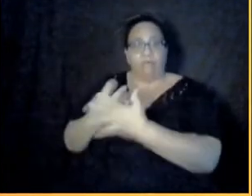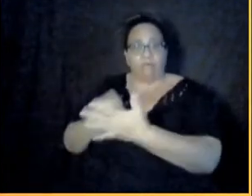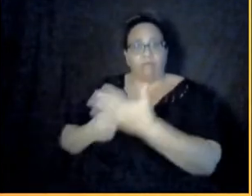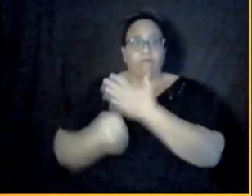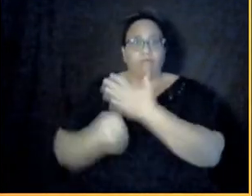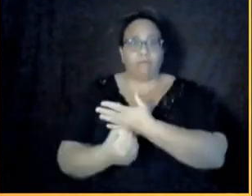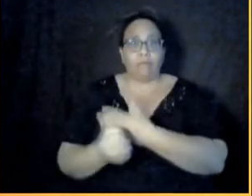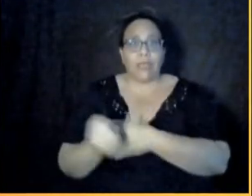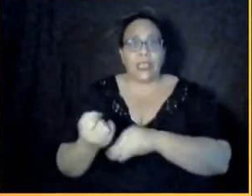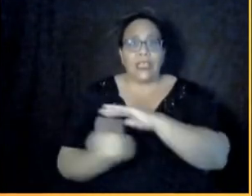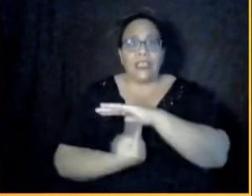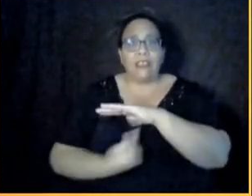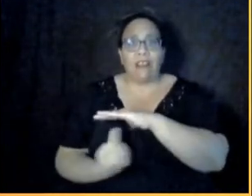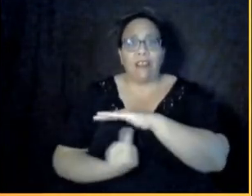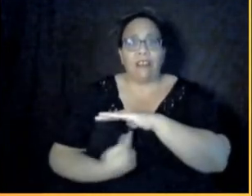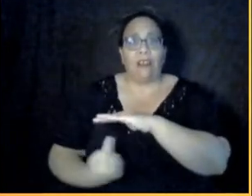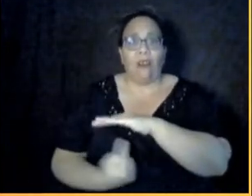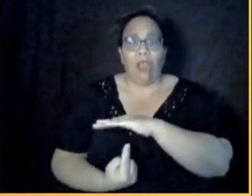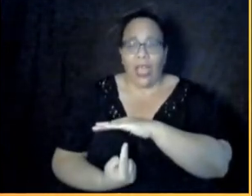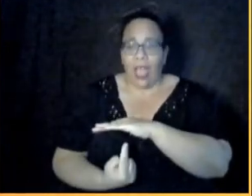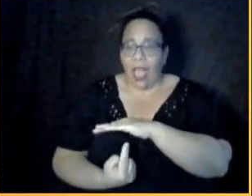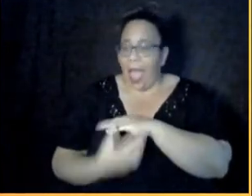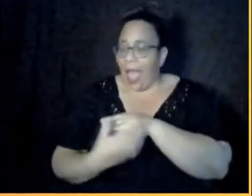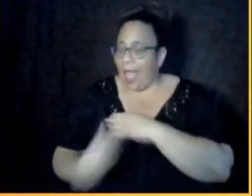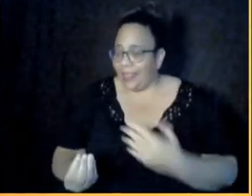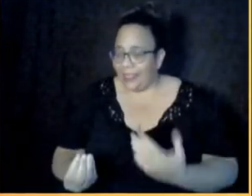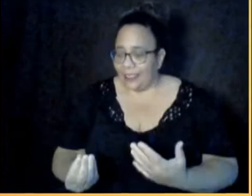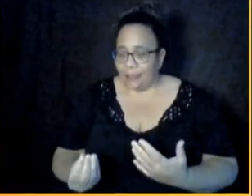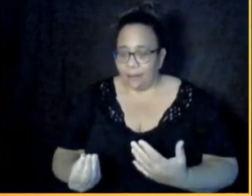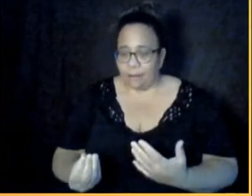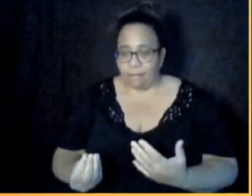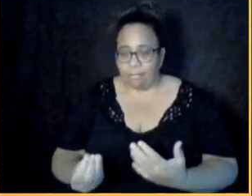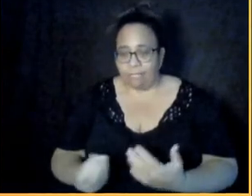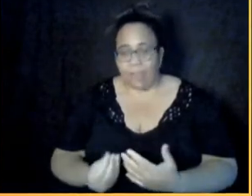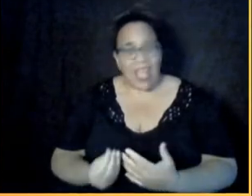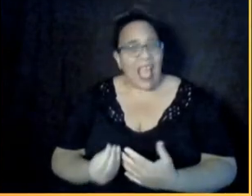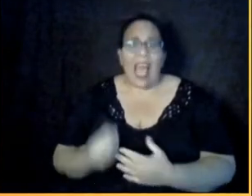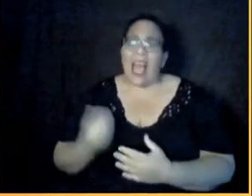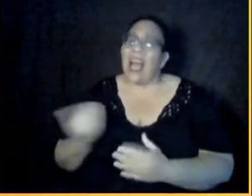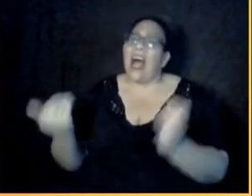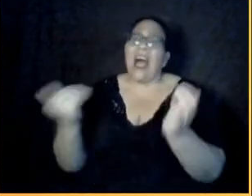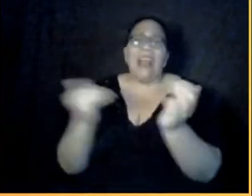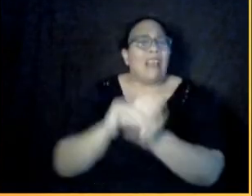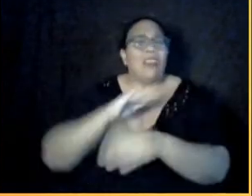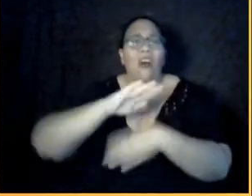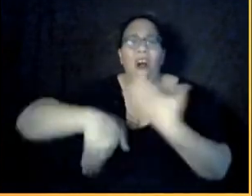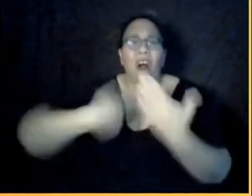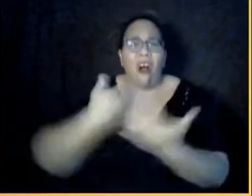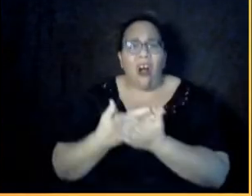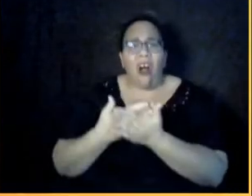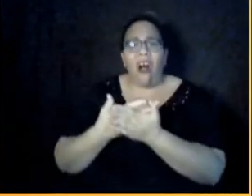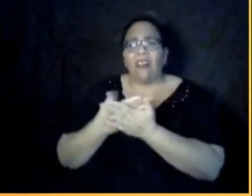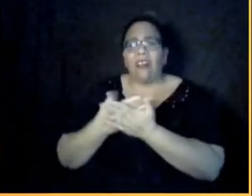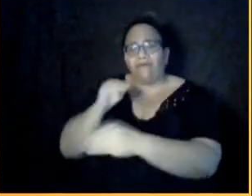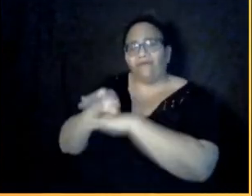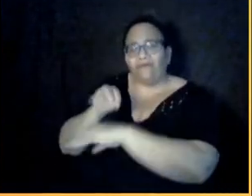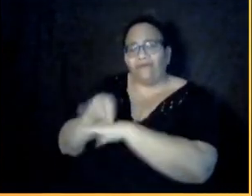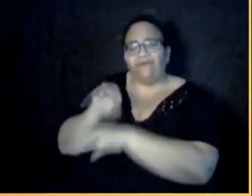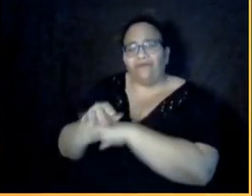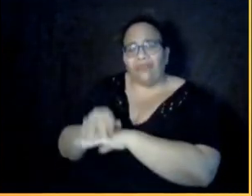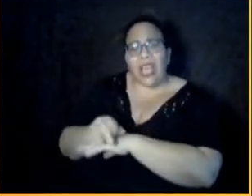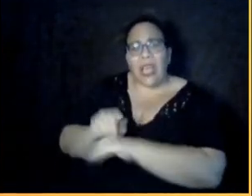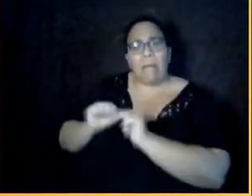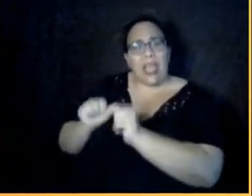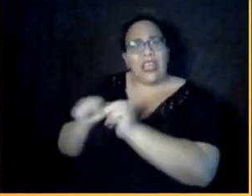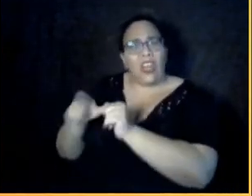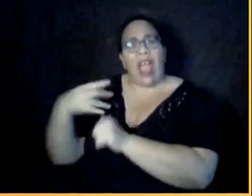back into solitary confinement. And you know, against all medical objectives of keeping her out,